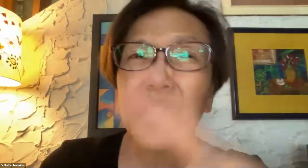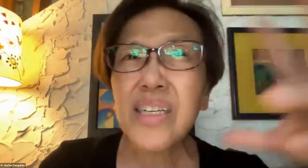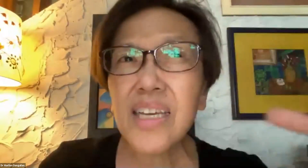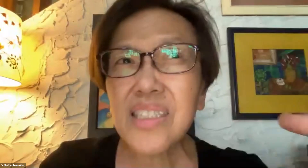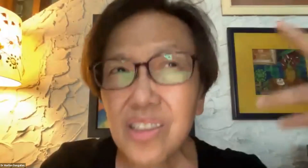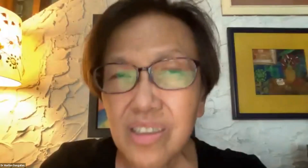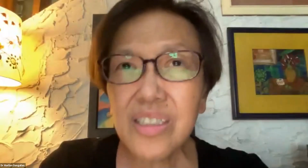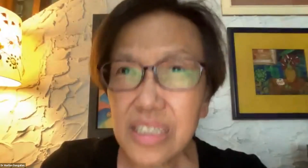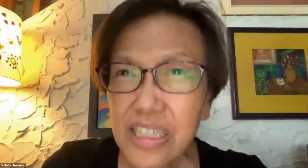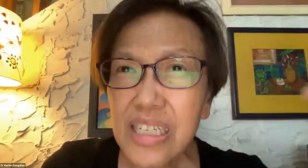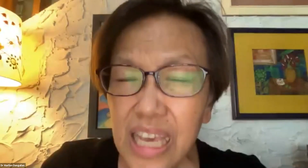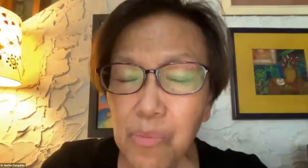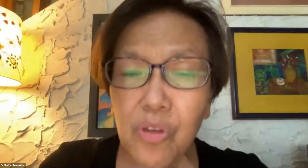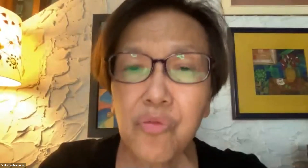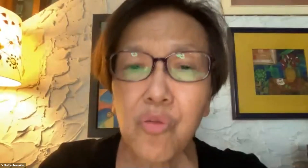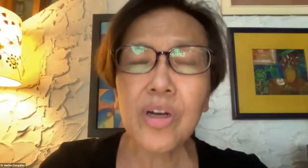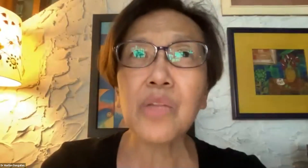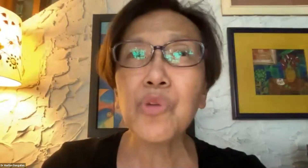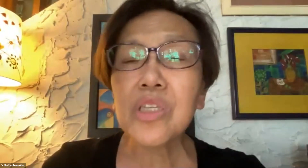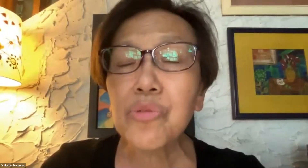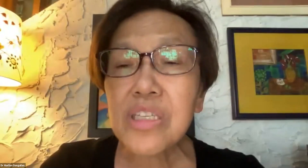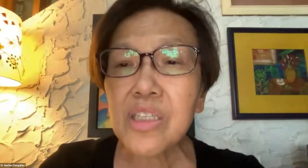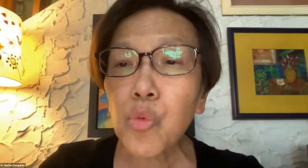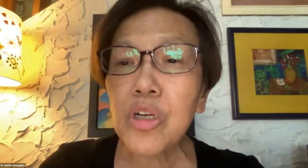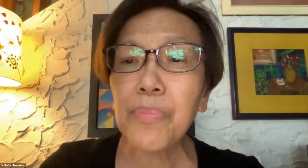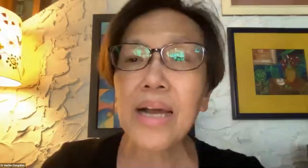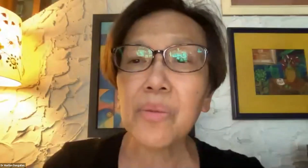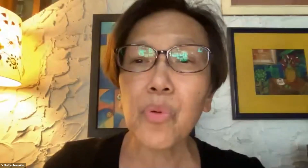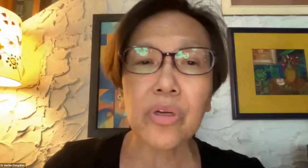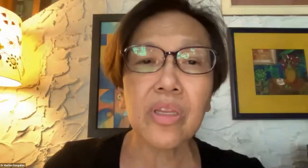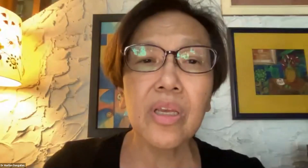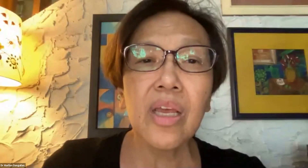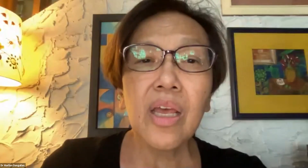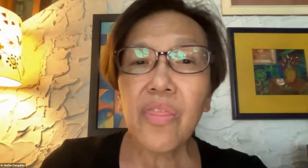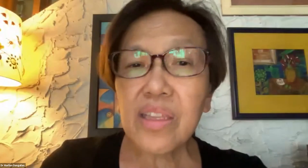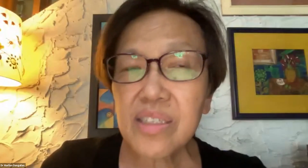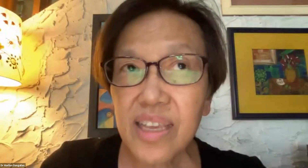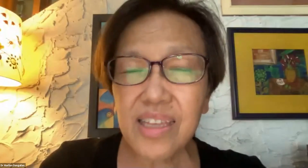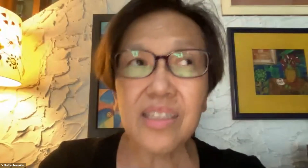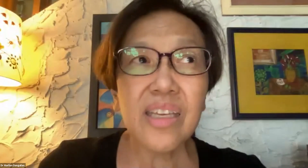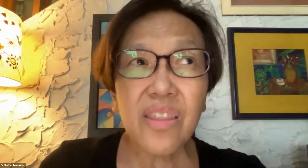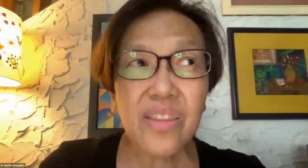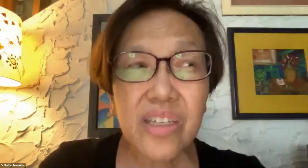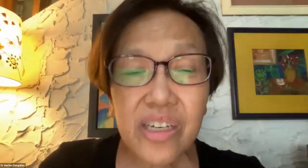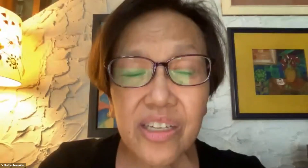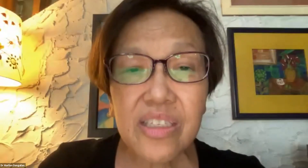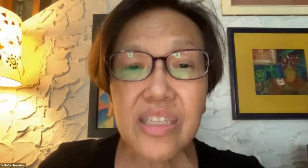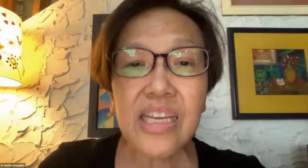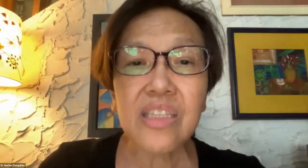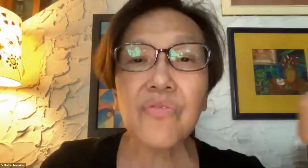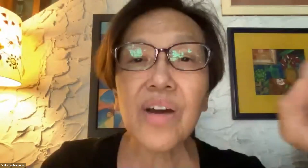problem was again, really came to the fore again with the recent World Bank report that said that the